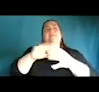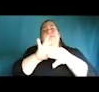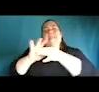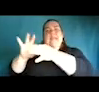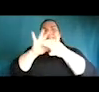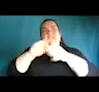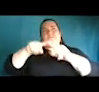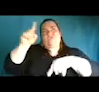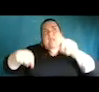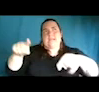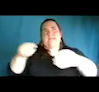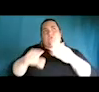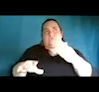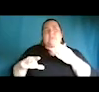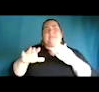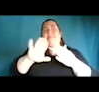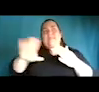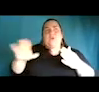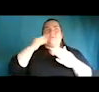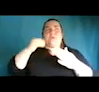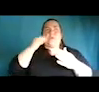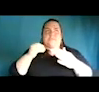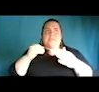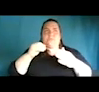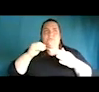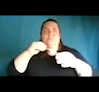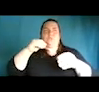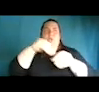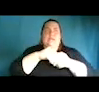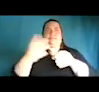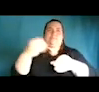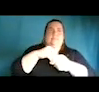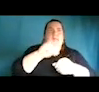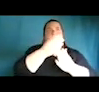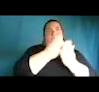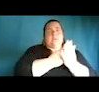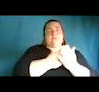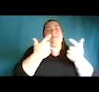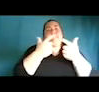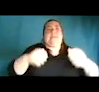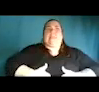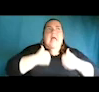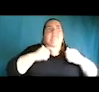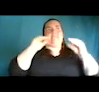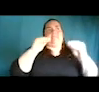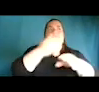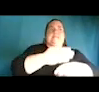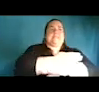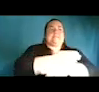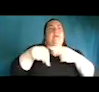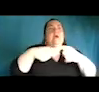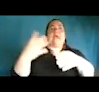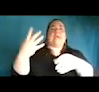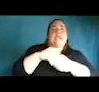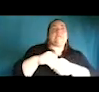who are enrolled in the course. Big life lessons about engagement, listening, and expanding future